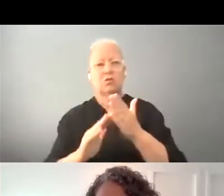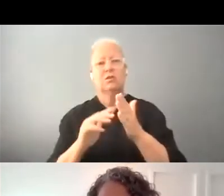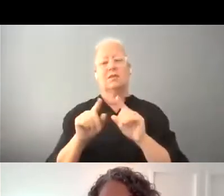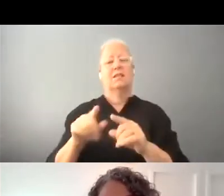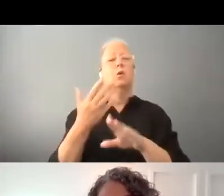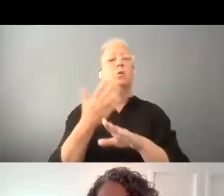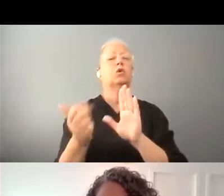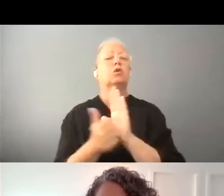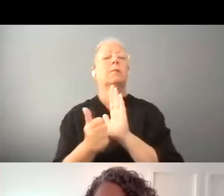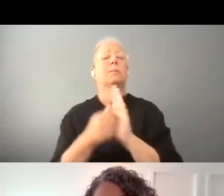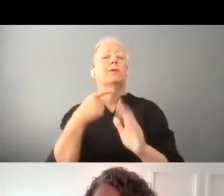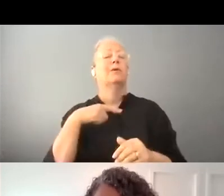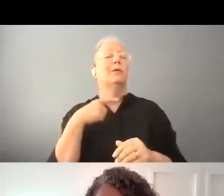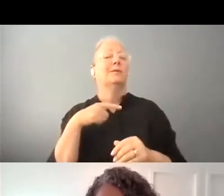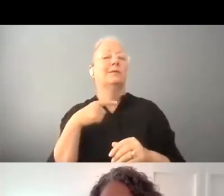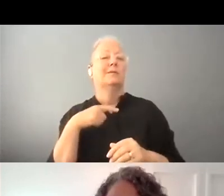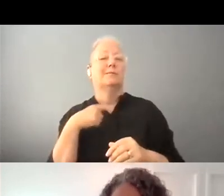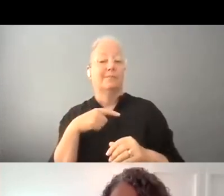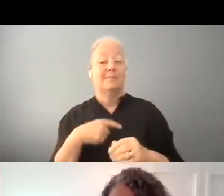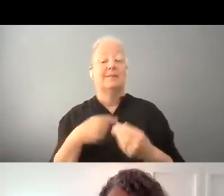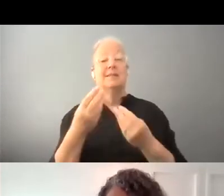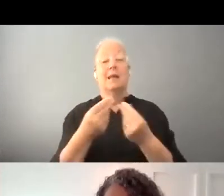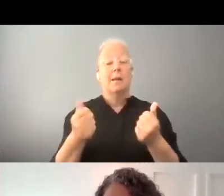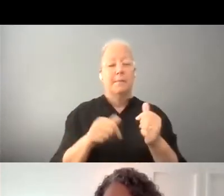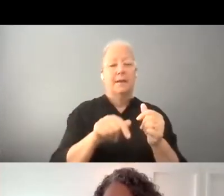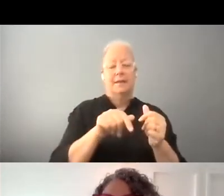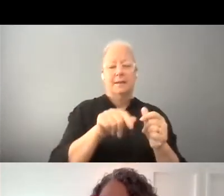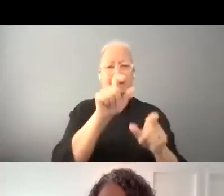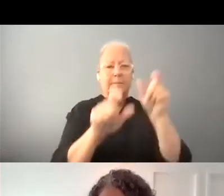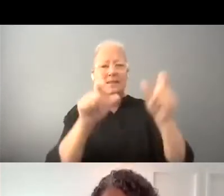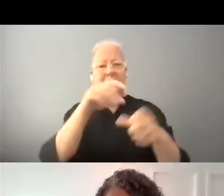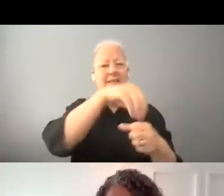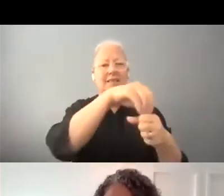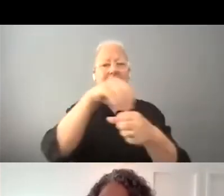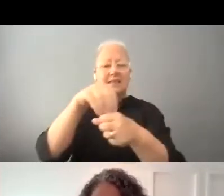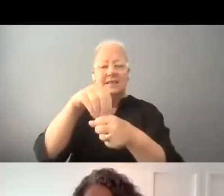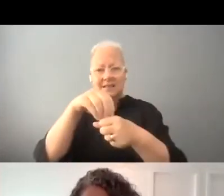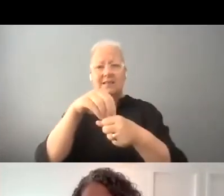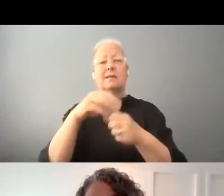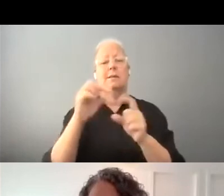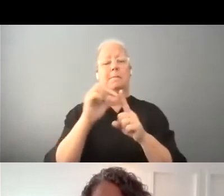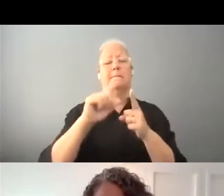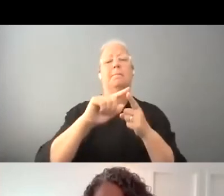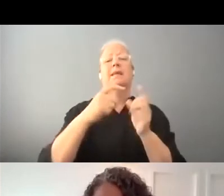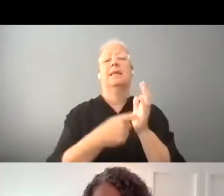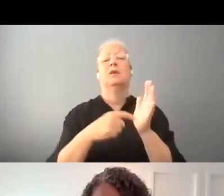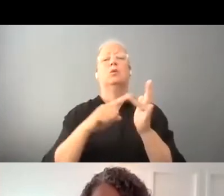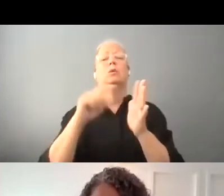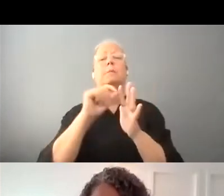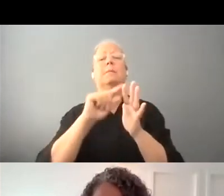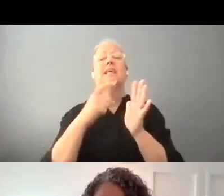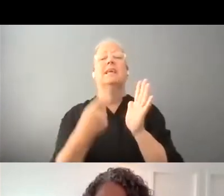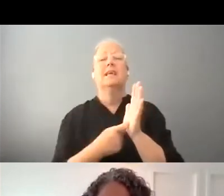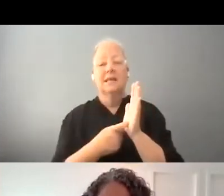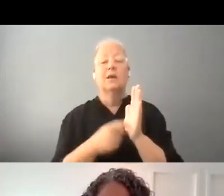about the participants, the peer-to-peer sharing, and it is really a collaborative